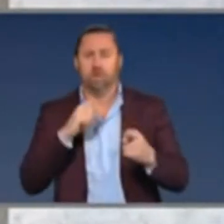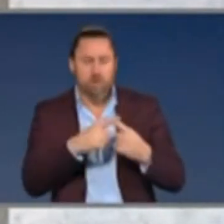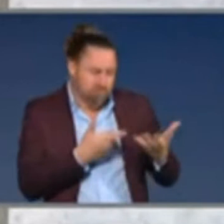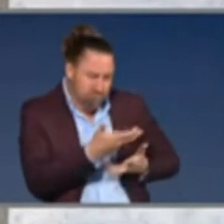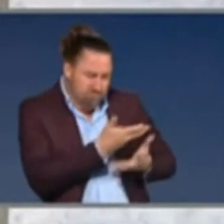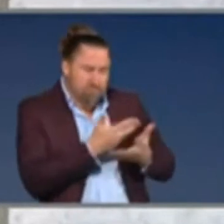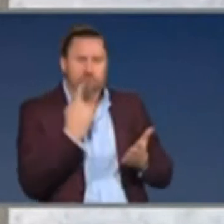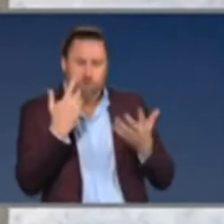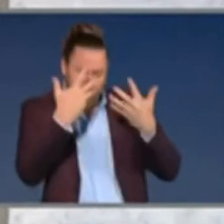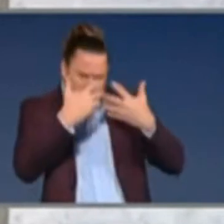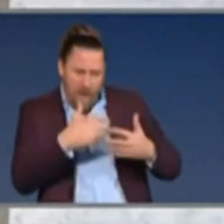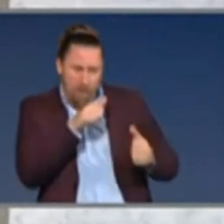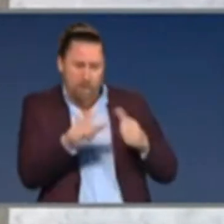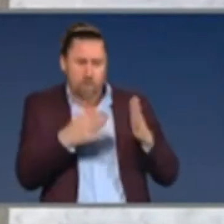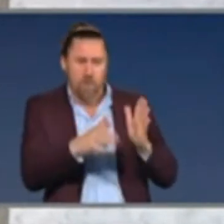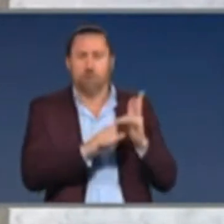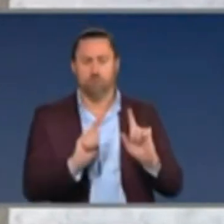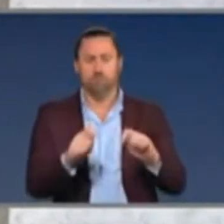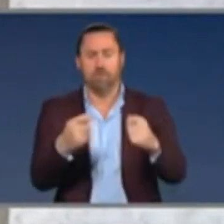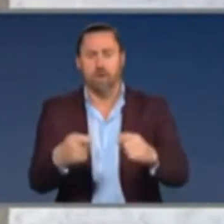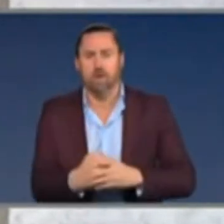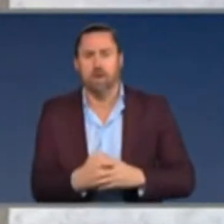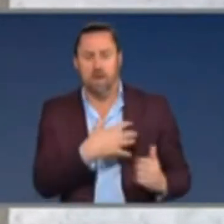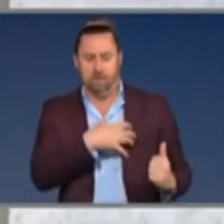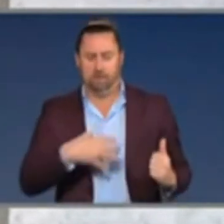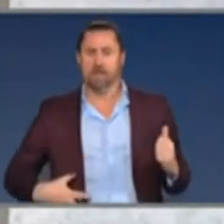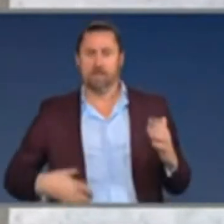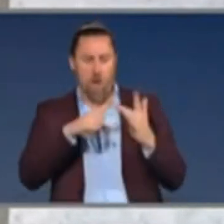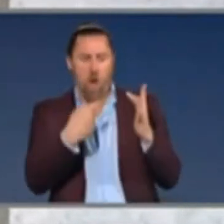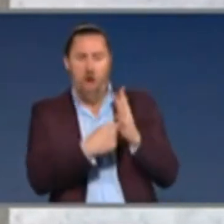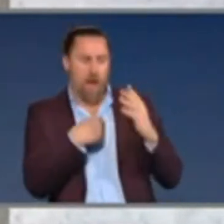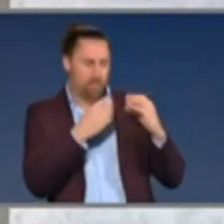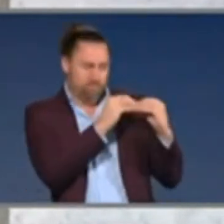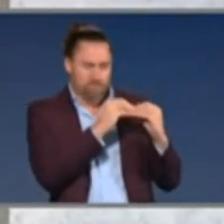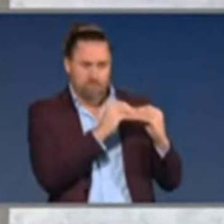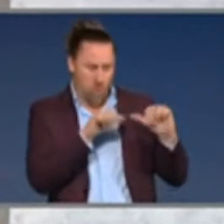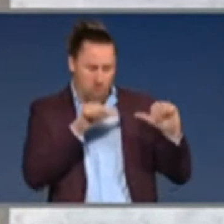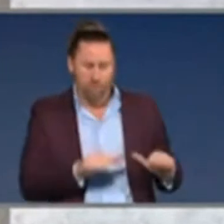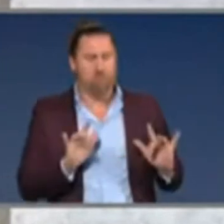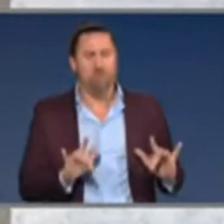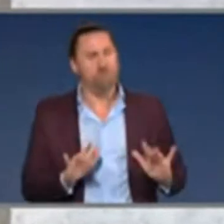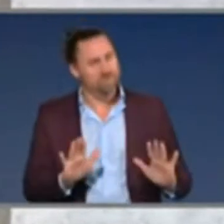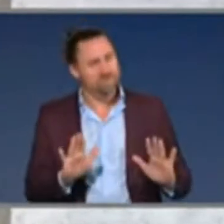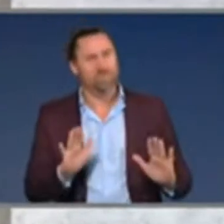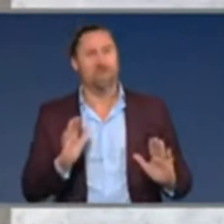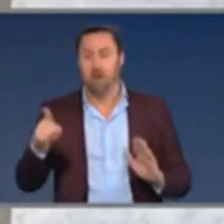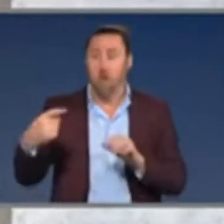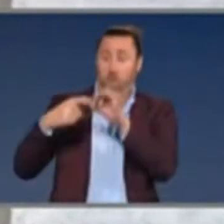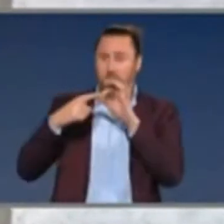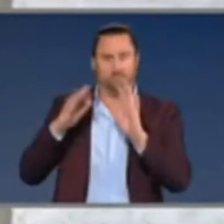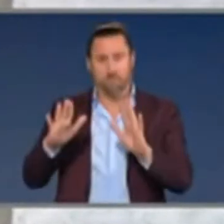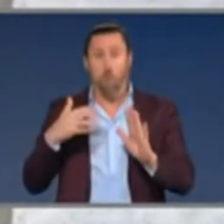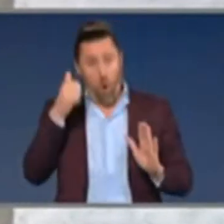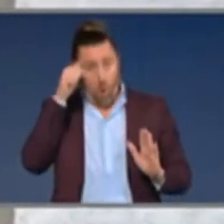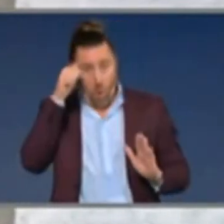those discussions through as part of the process that the Minister for Industrial Relations is engaged in. So I think it's best that those discussions are held there. We're